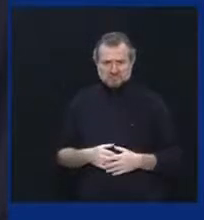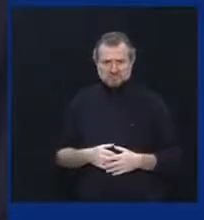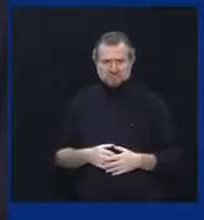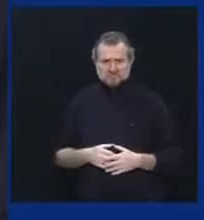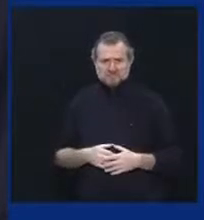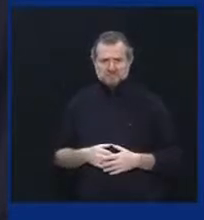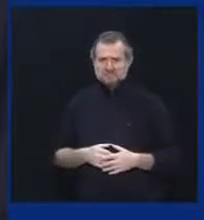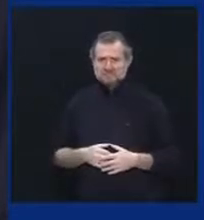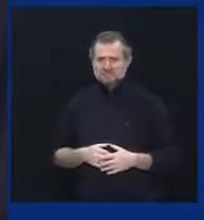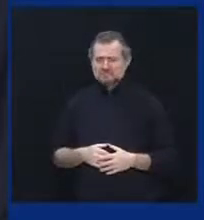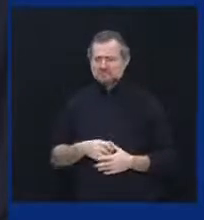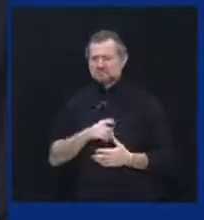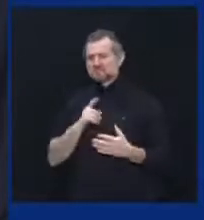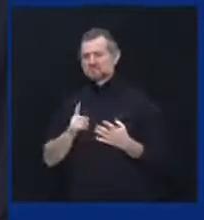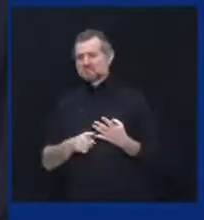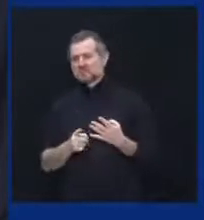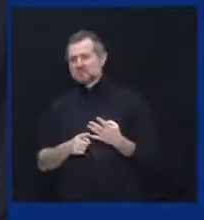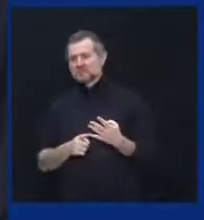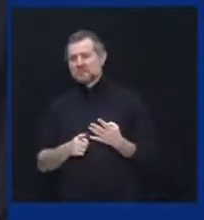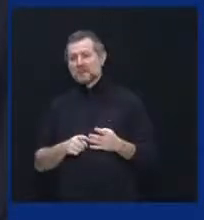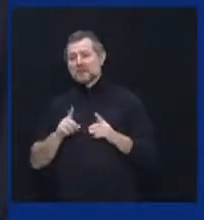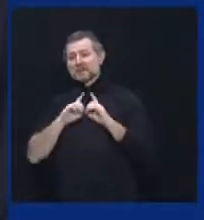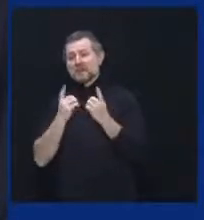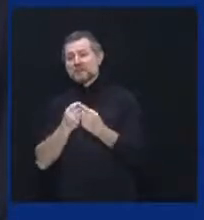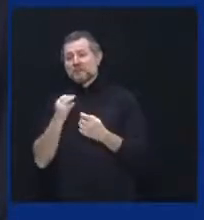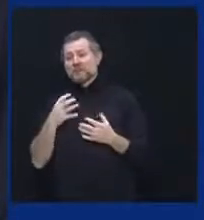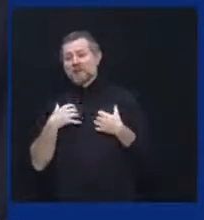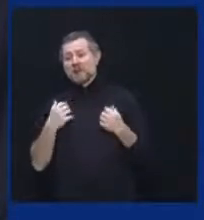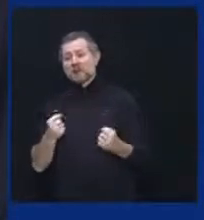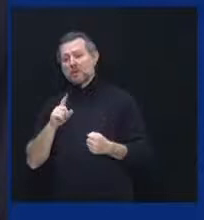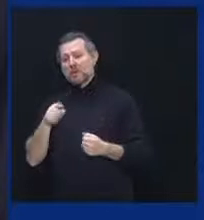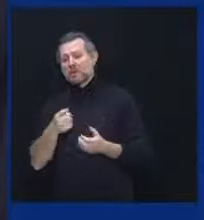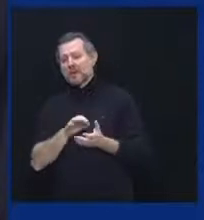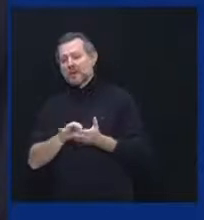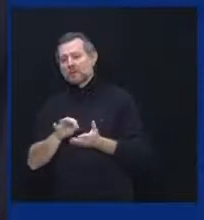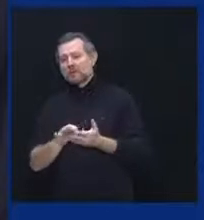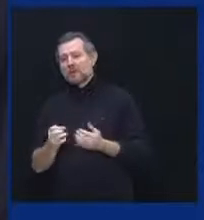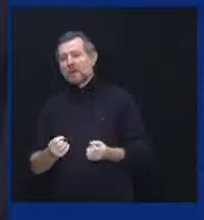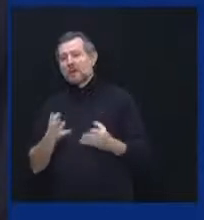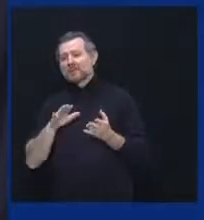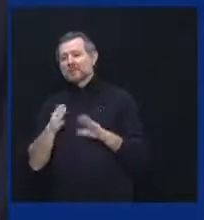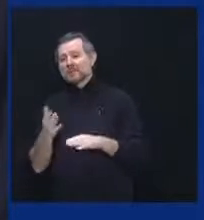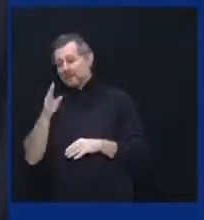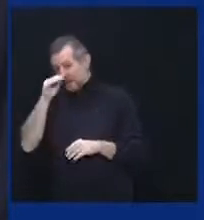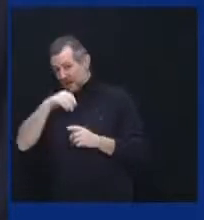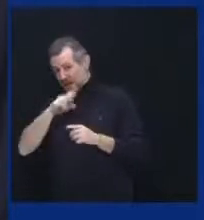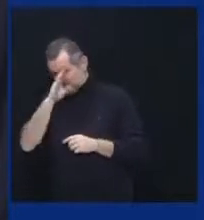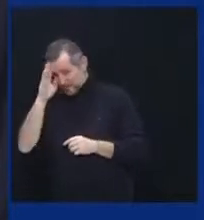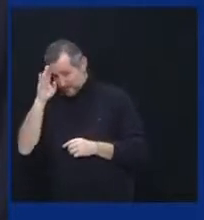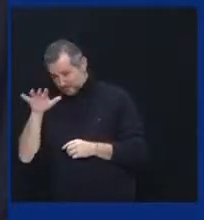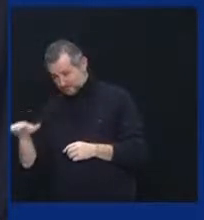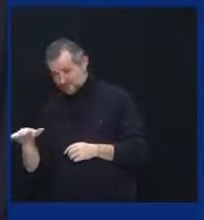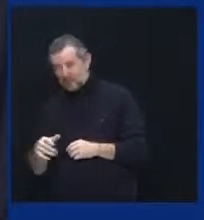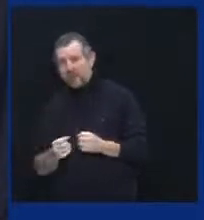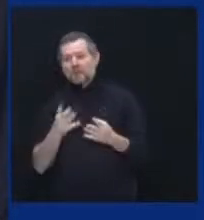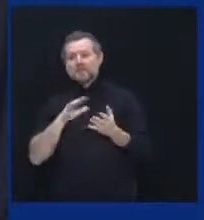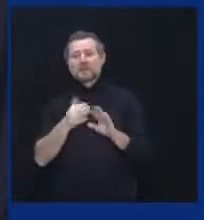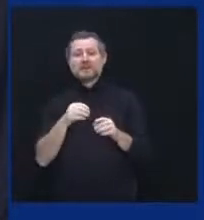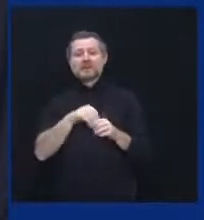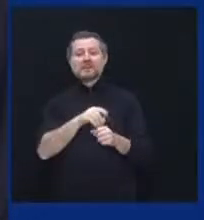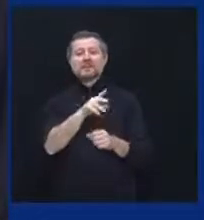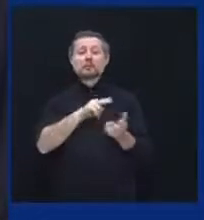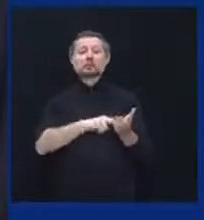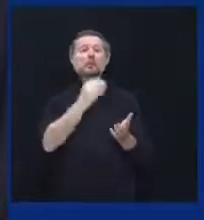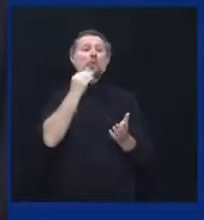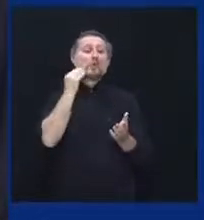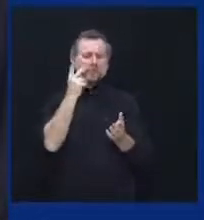And the Department of Health only counted the number of deaths in hospitals and the number of deaths in nursing